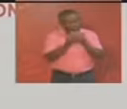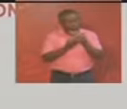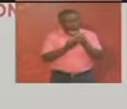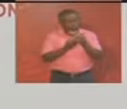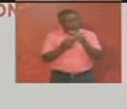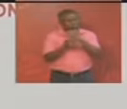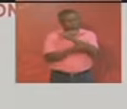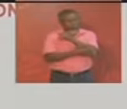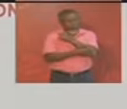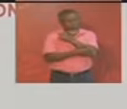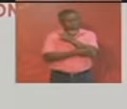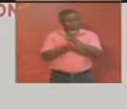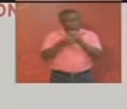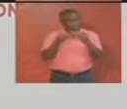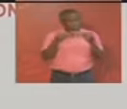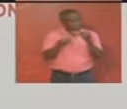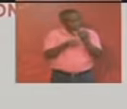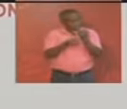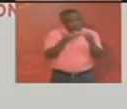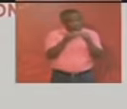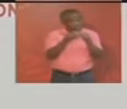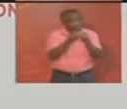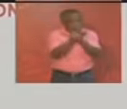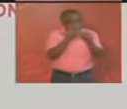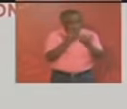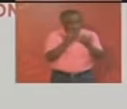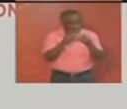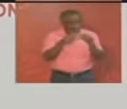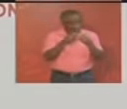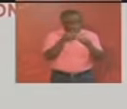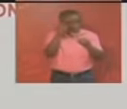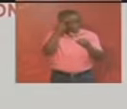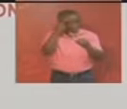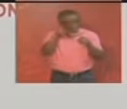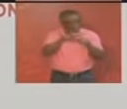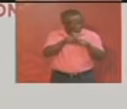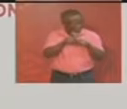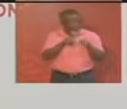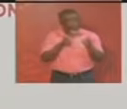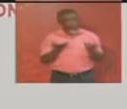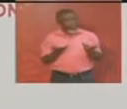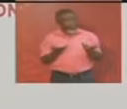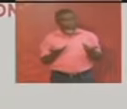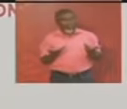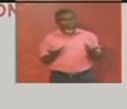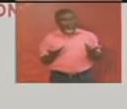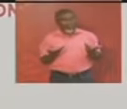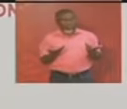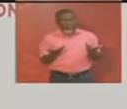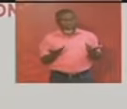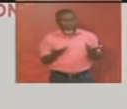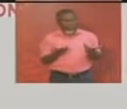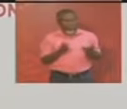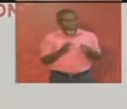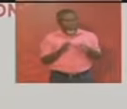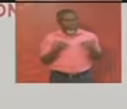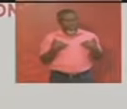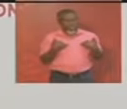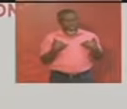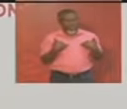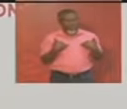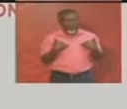any additional information on firm agreements arises, that information will be brought to the